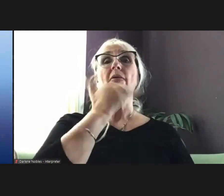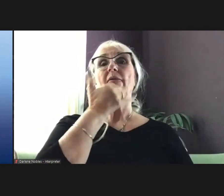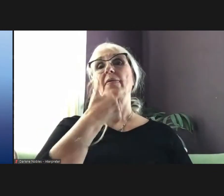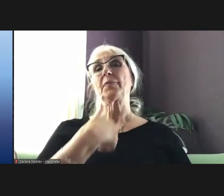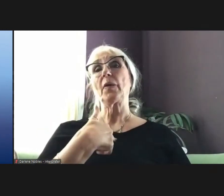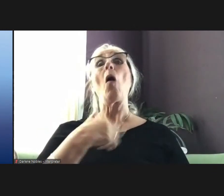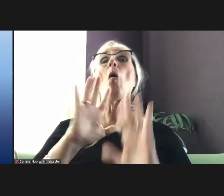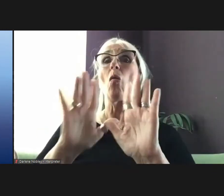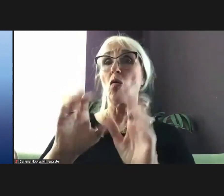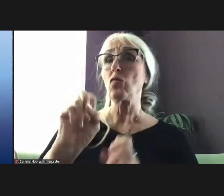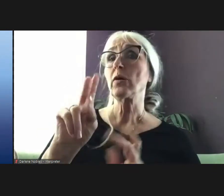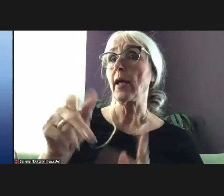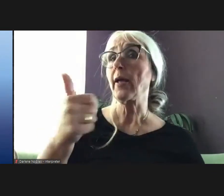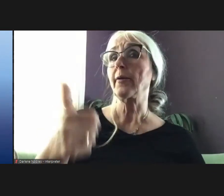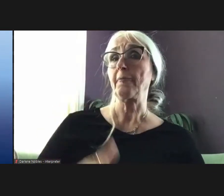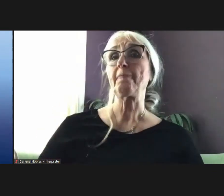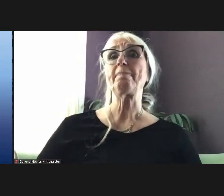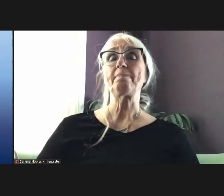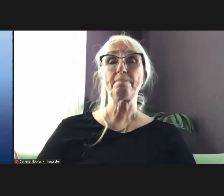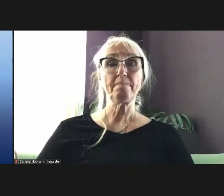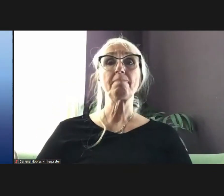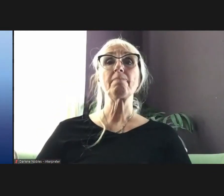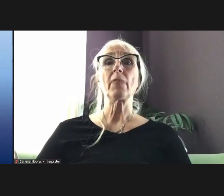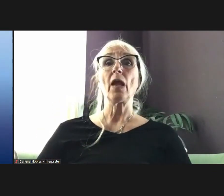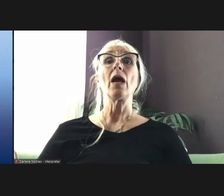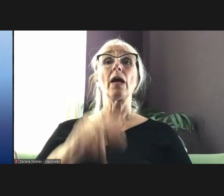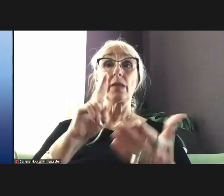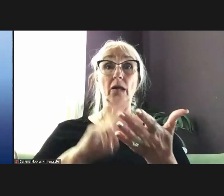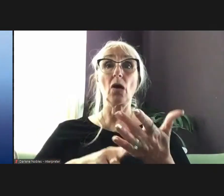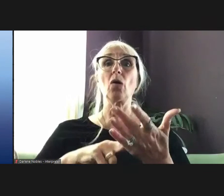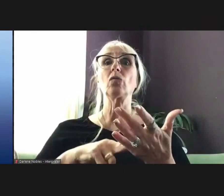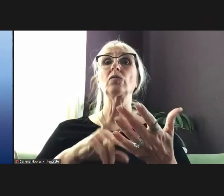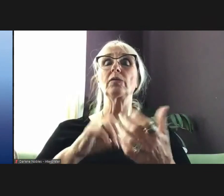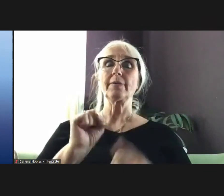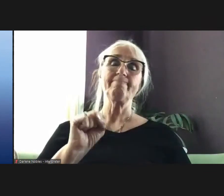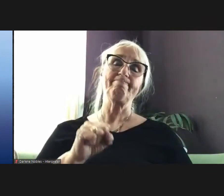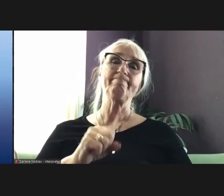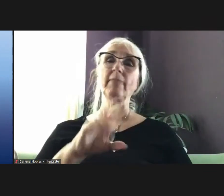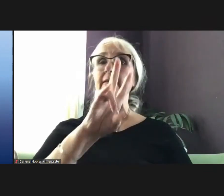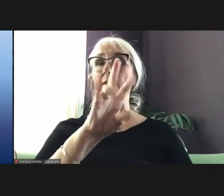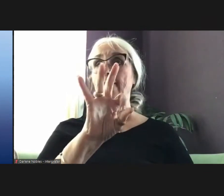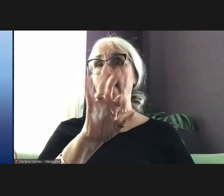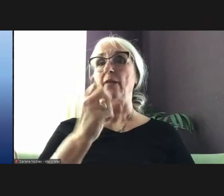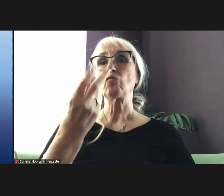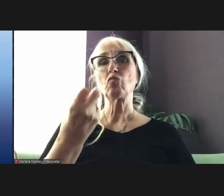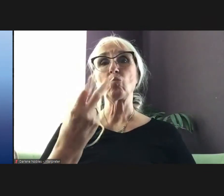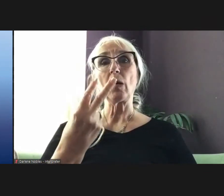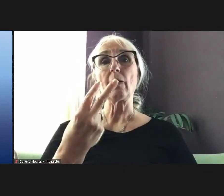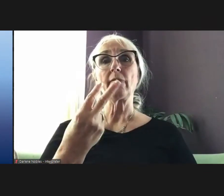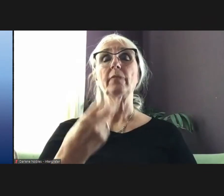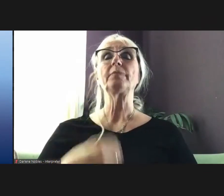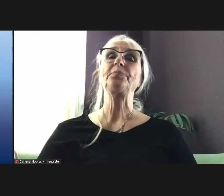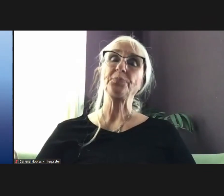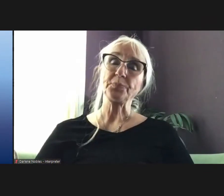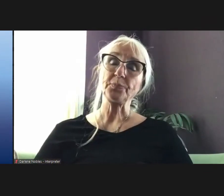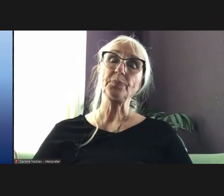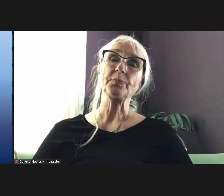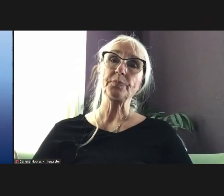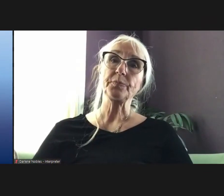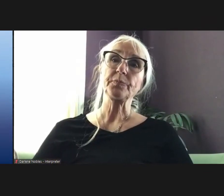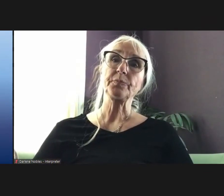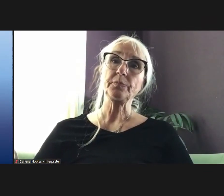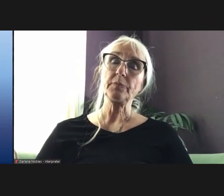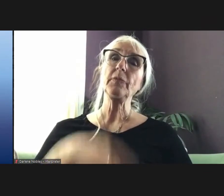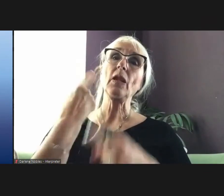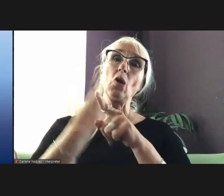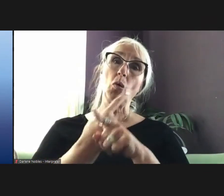okay, okay. Oh, in the notes, I'm sorry, I see. Okay, 7912 is the amount then. That is correct.